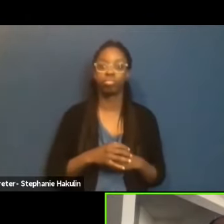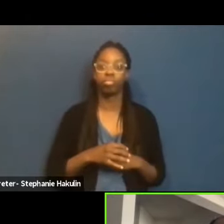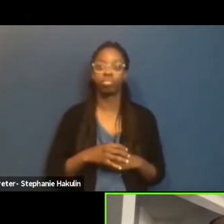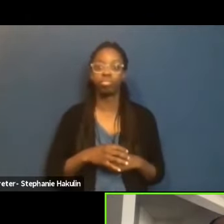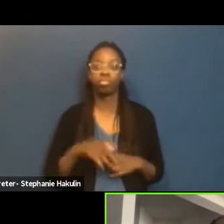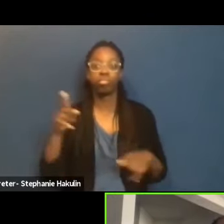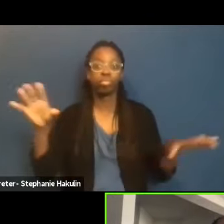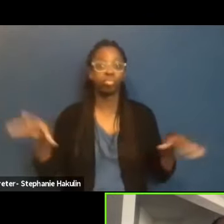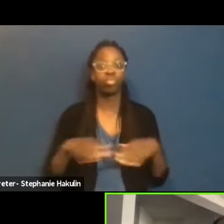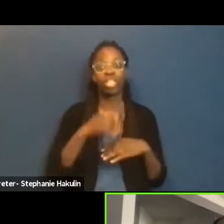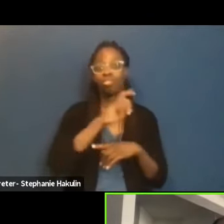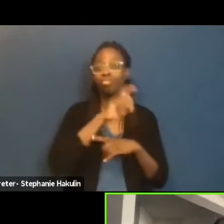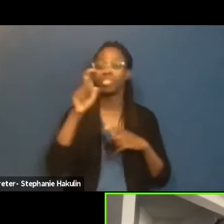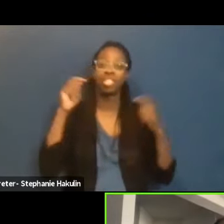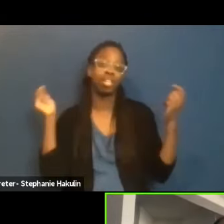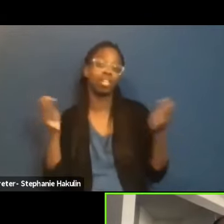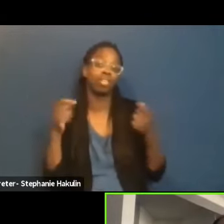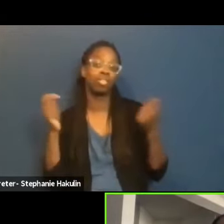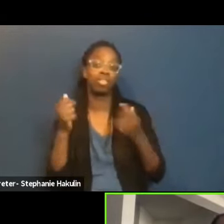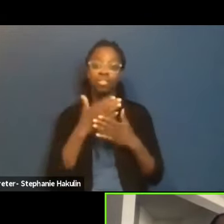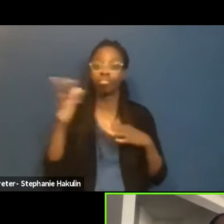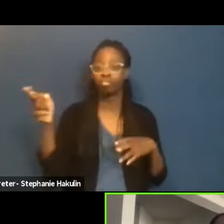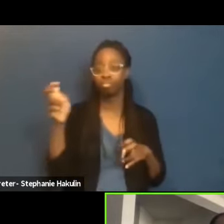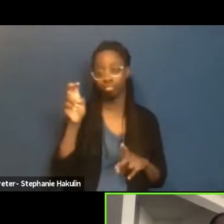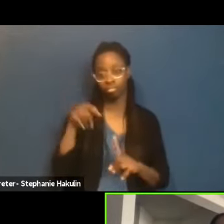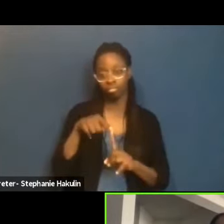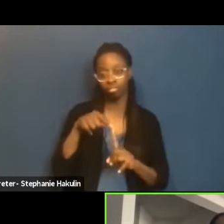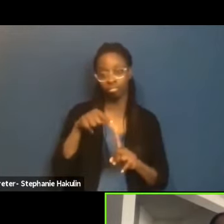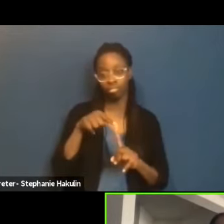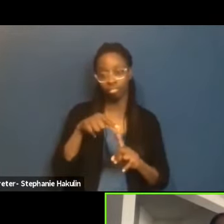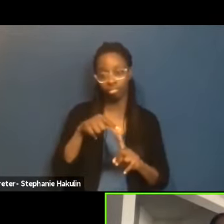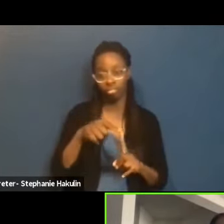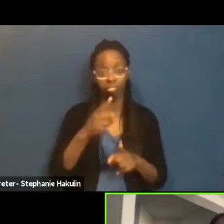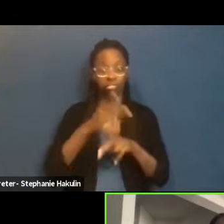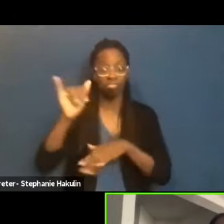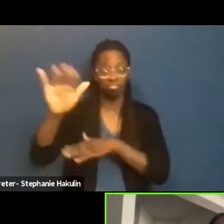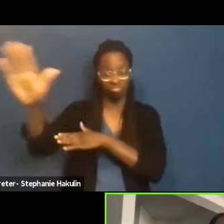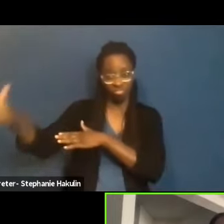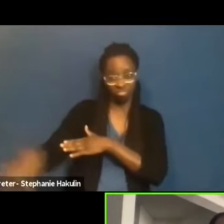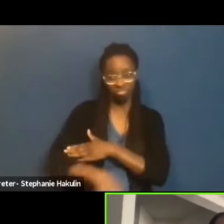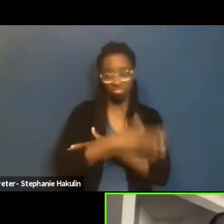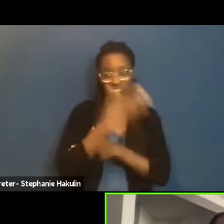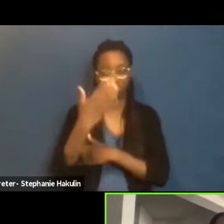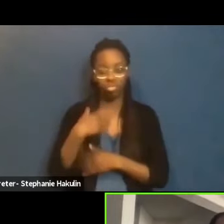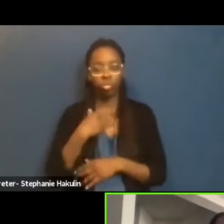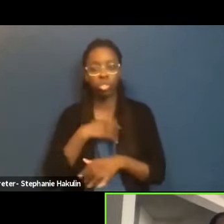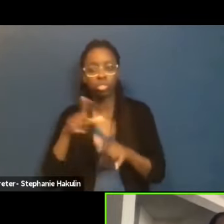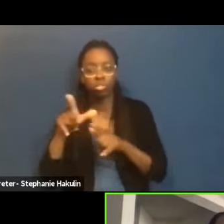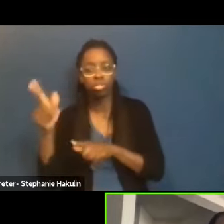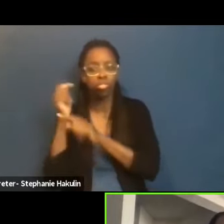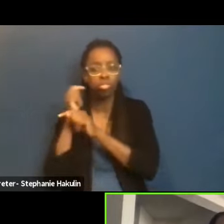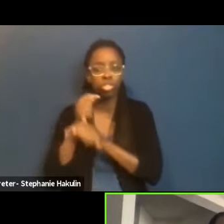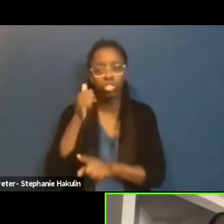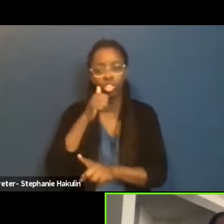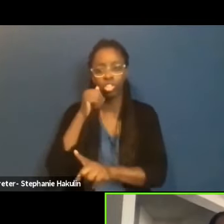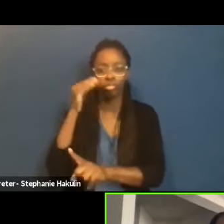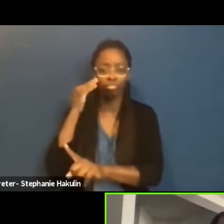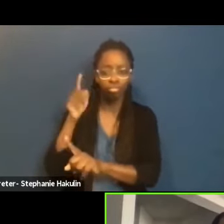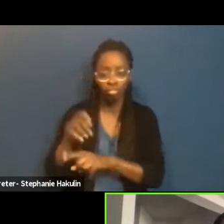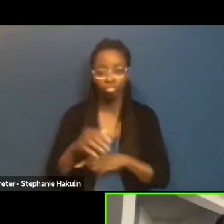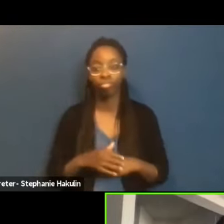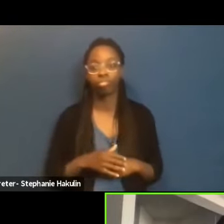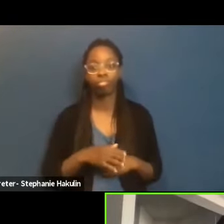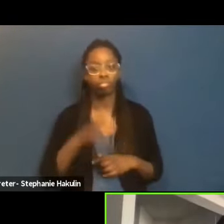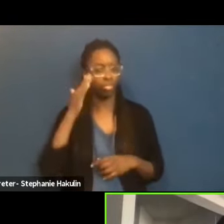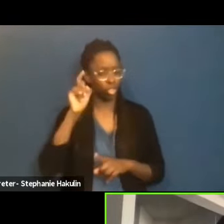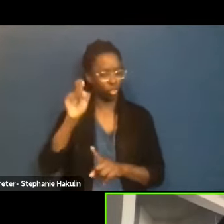up in the middle of the night and just think that she wasn't the right girl? Like maybe you should have found one of